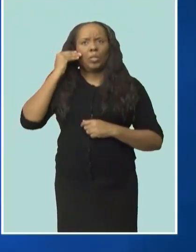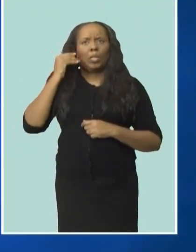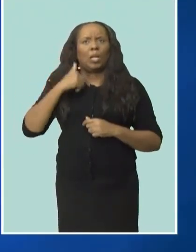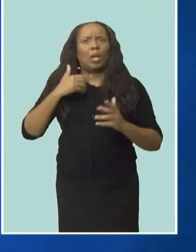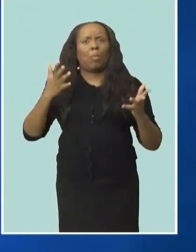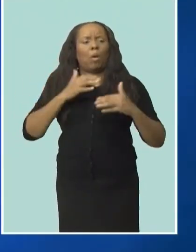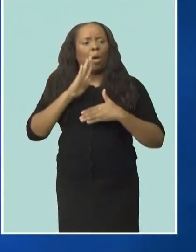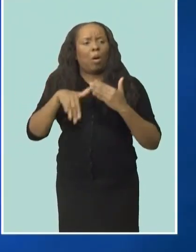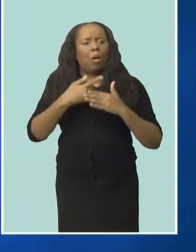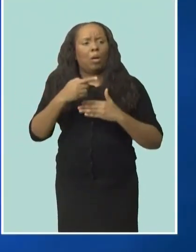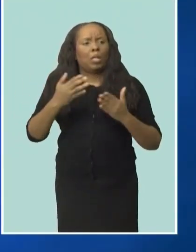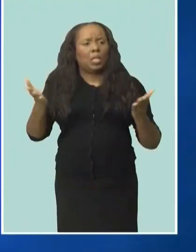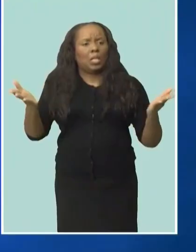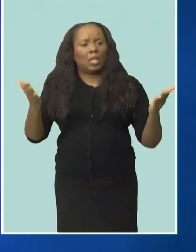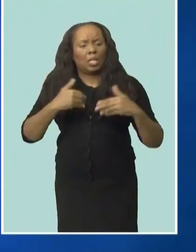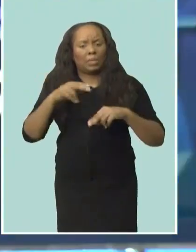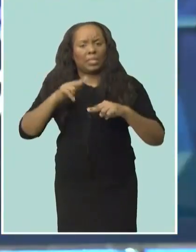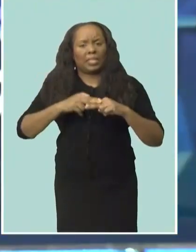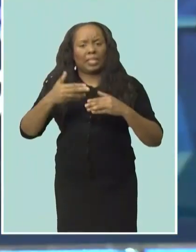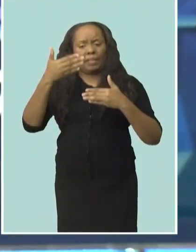all fill up all them seats there.